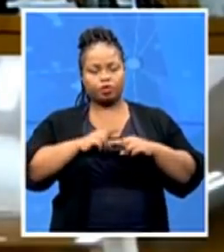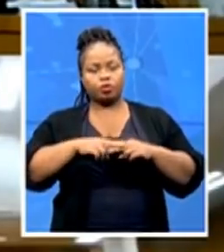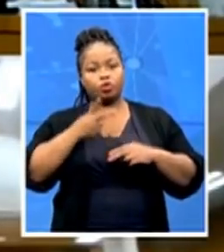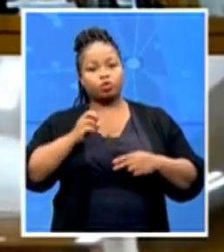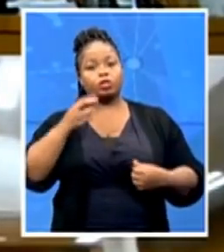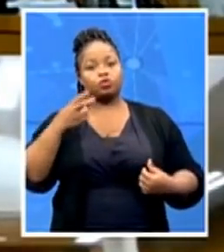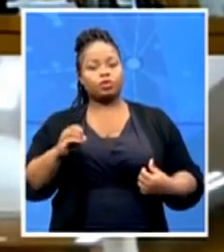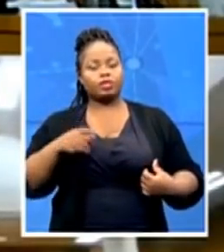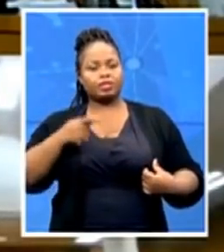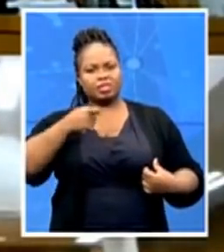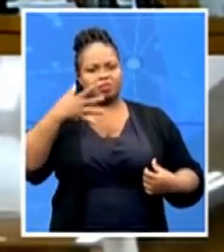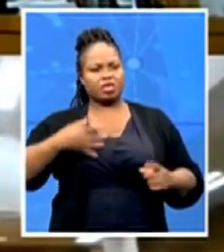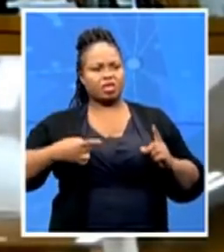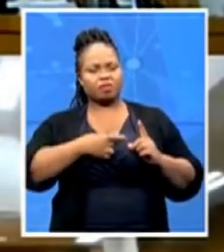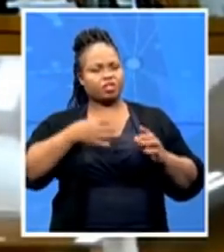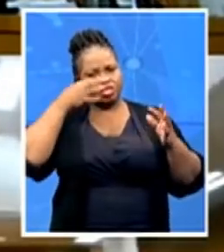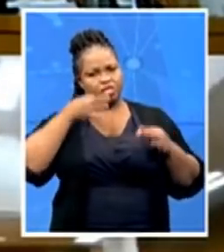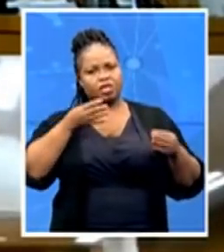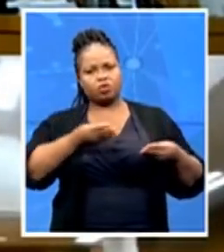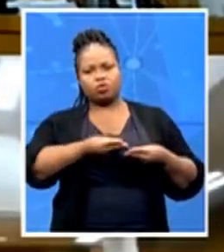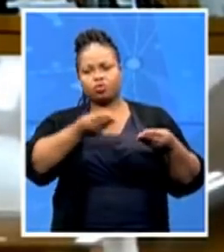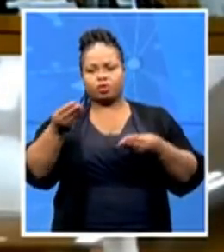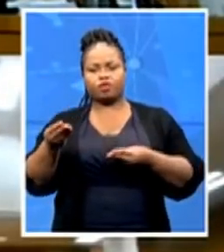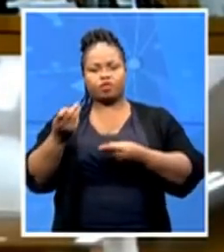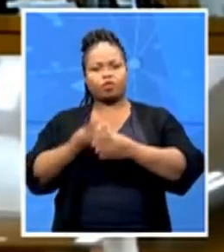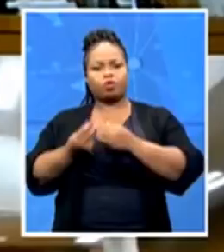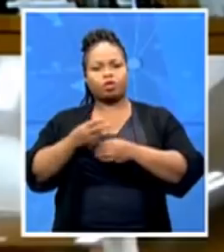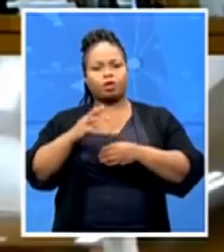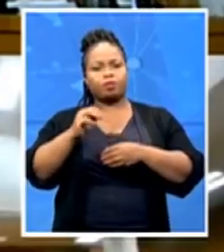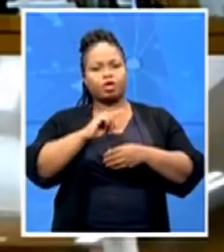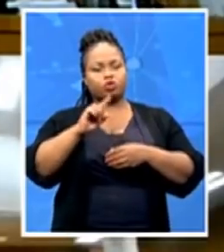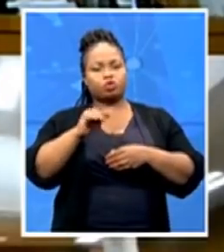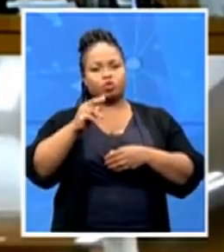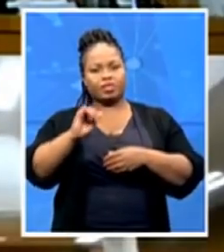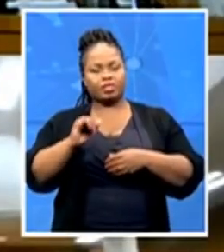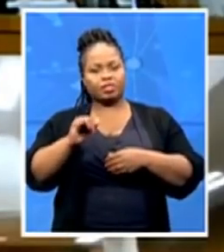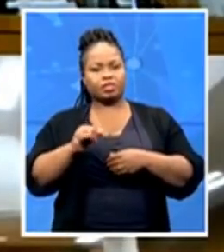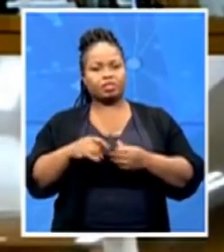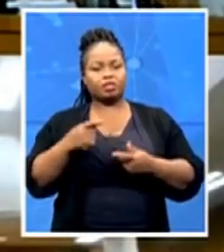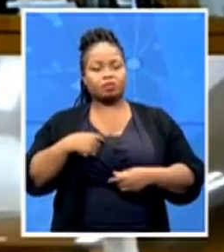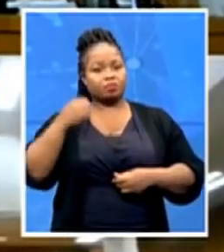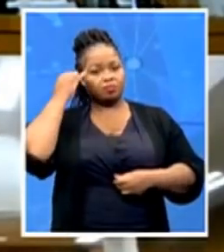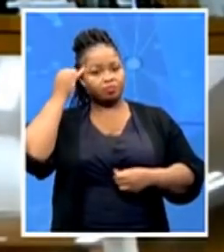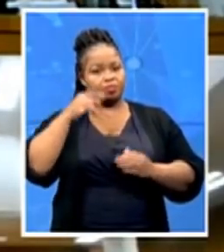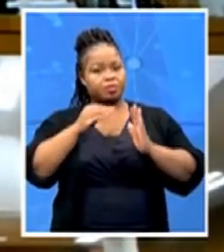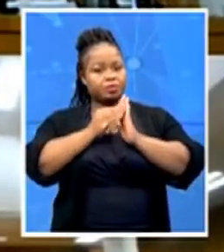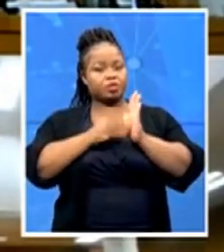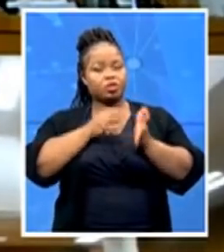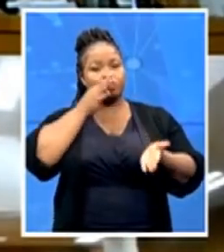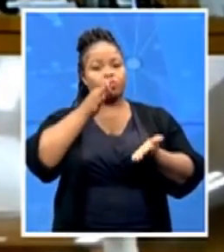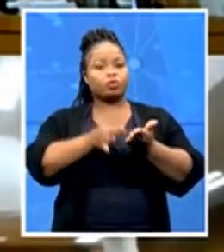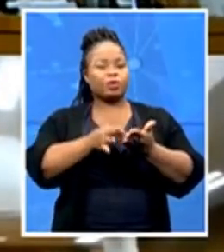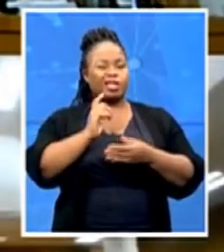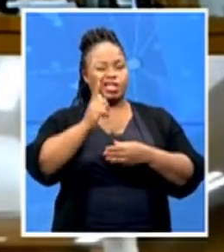her with copies of both of Ms. Mazzoni's motions. We'll deal with this later when addressing her claim for personal and punitive costs